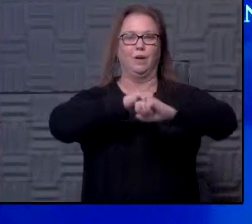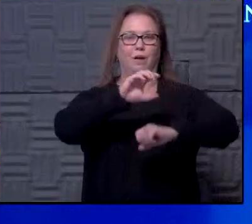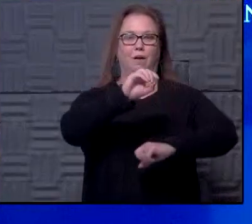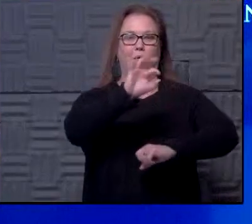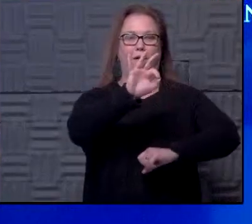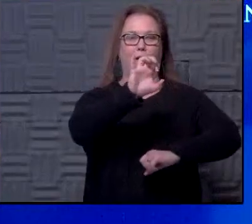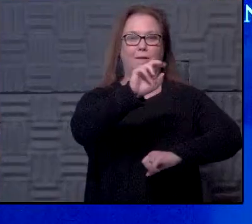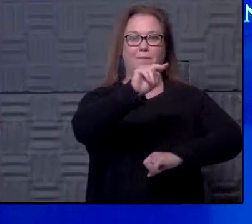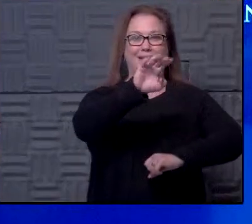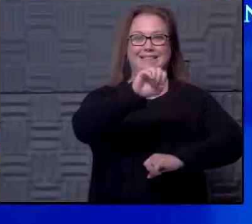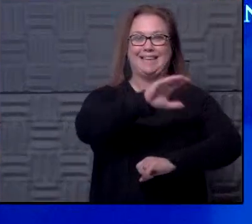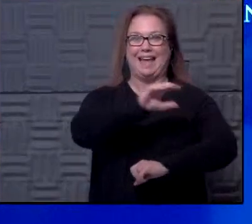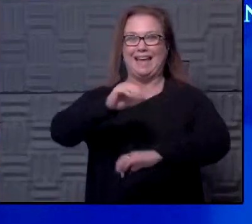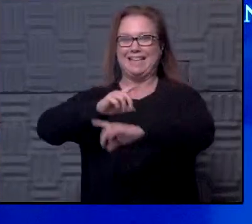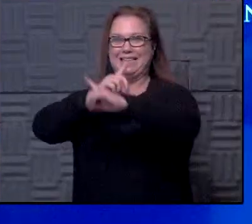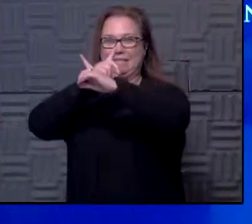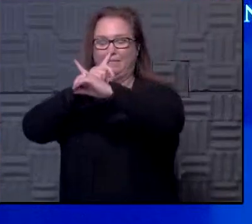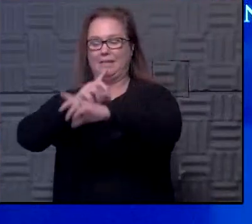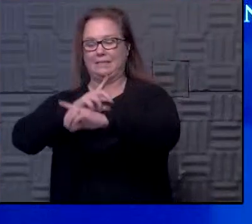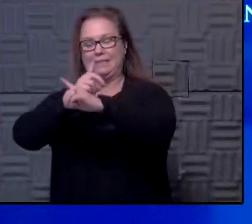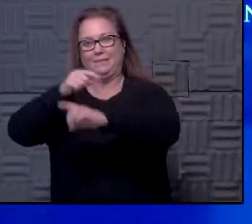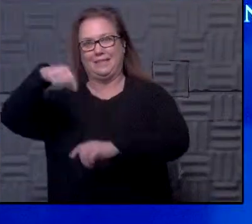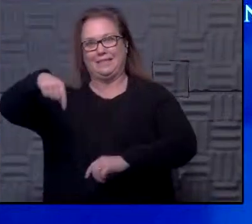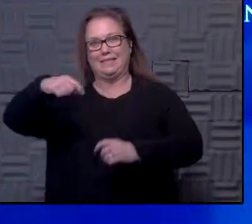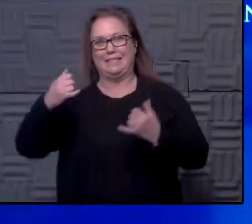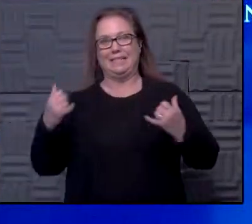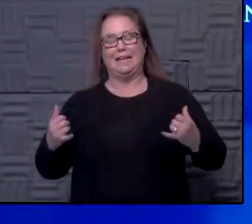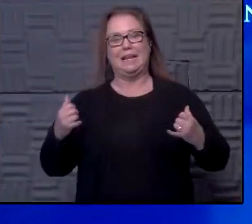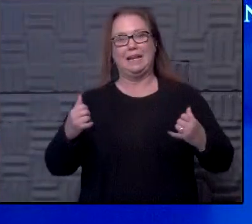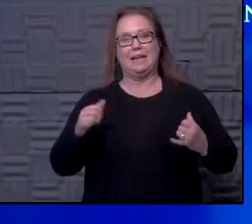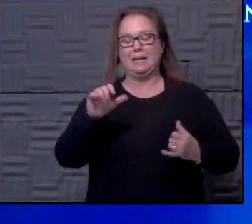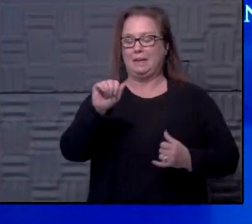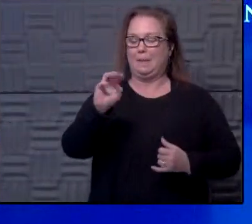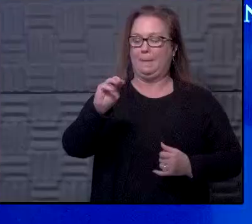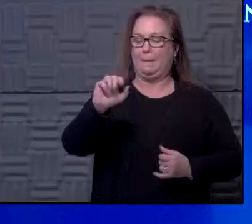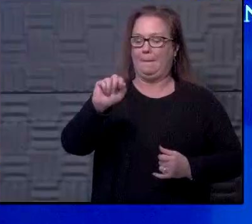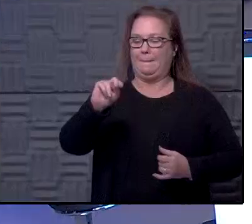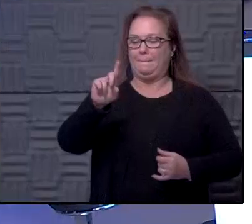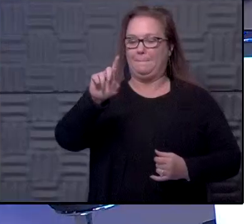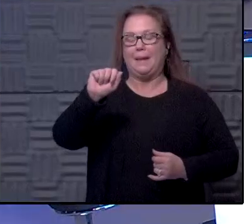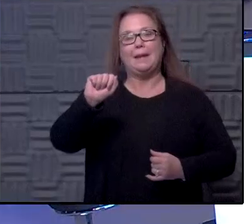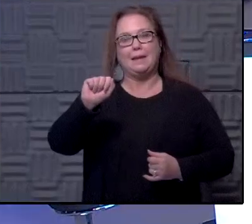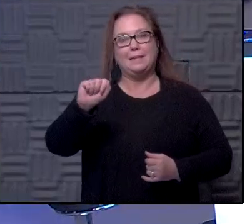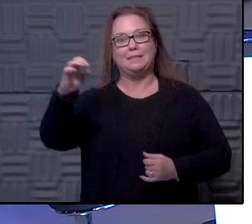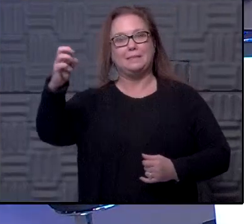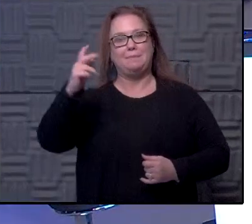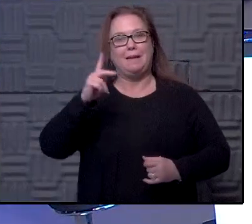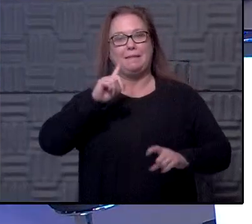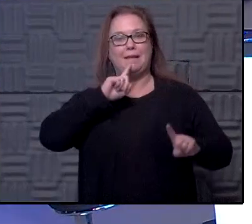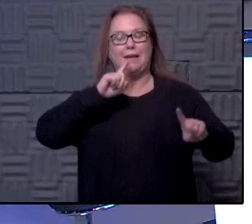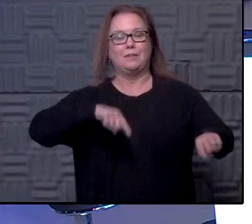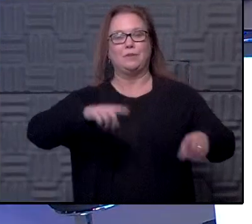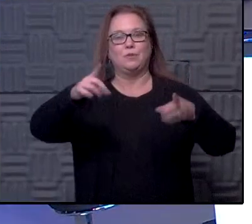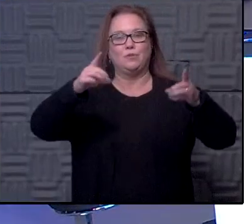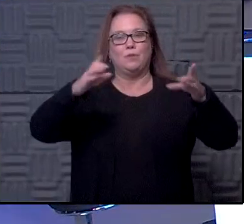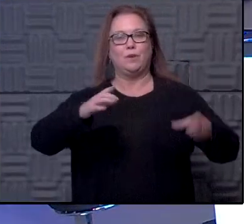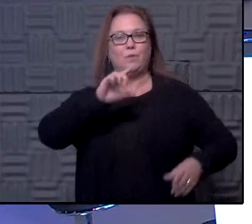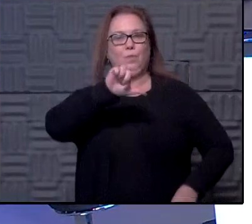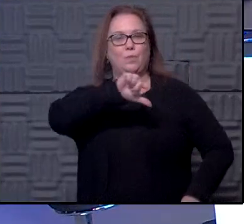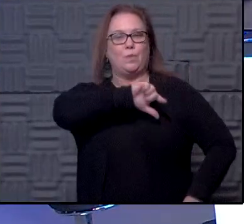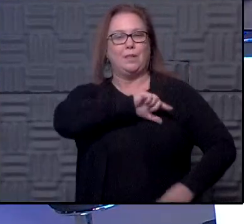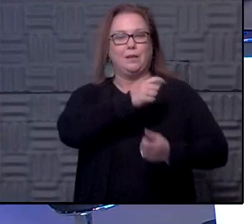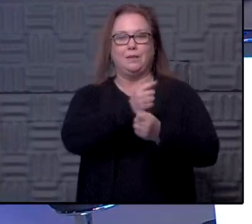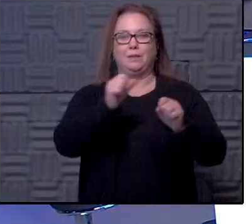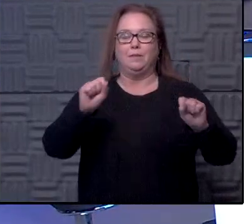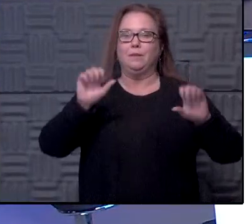defense. And the strong defense is best represented here today by our colleague Amanda Gartner, who's back with us to help answer questions. She's our Director of Quality and Safety,